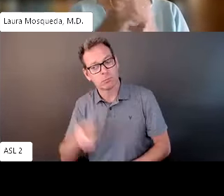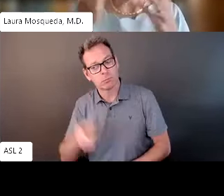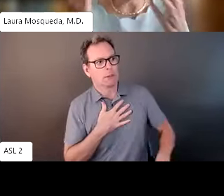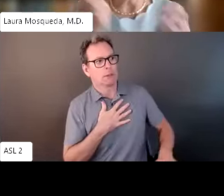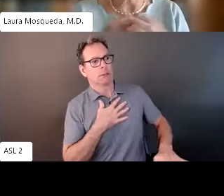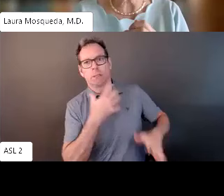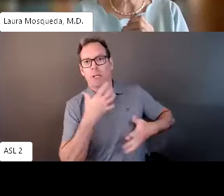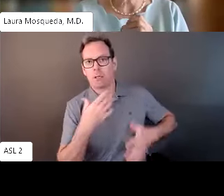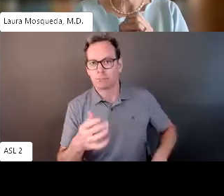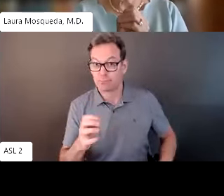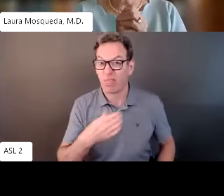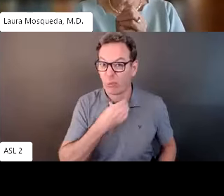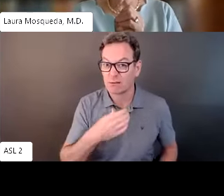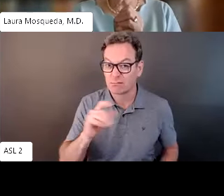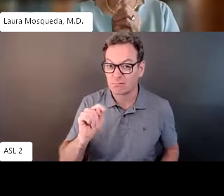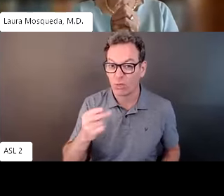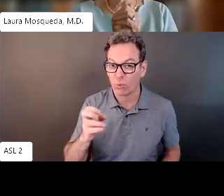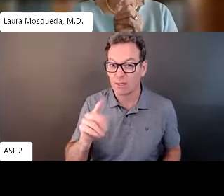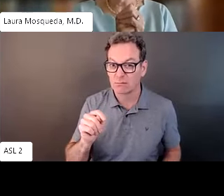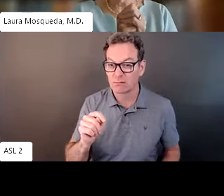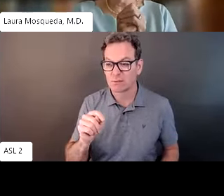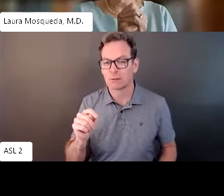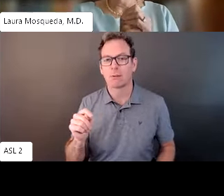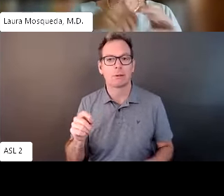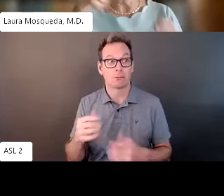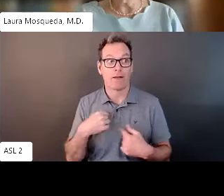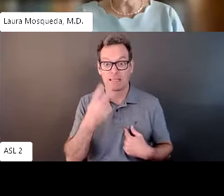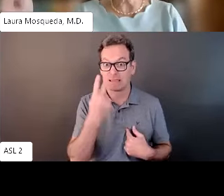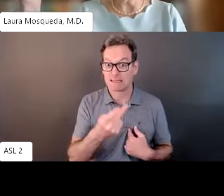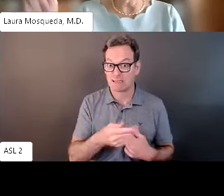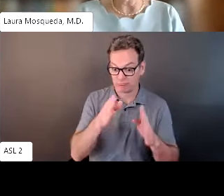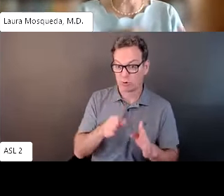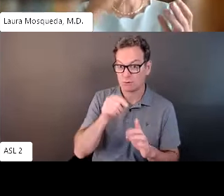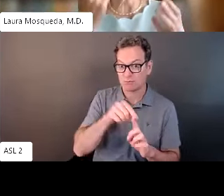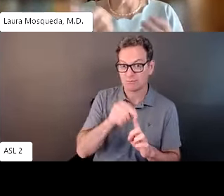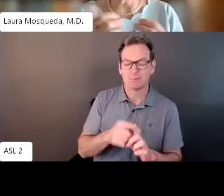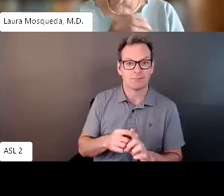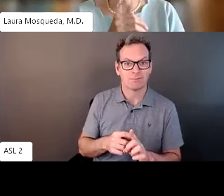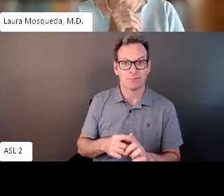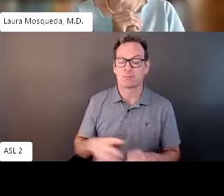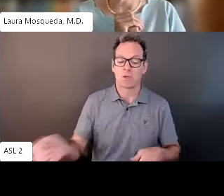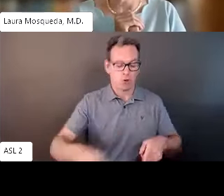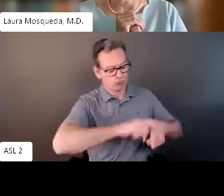when, as I have seen, the grandson who's saying this to her is waving a knife and sharpening his knife in front of her as